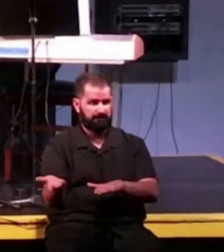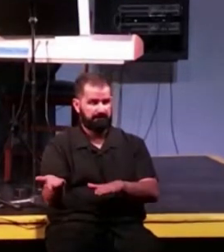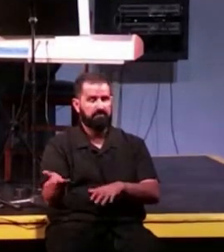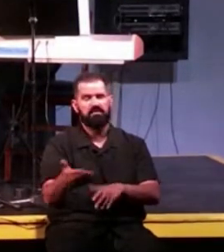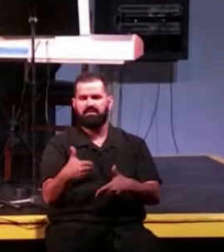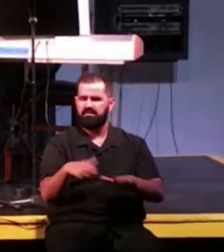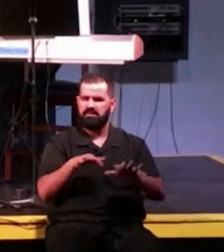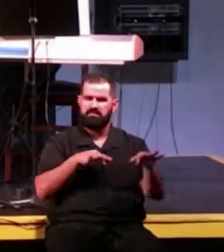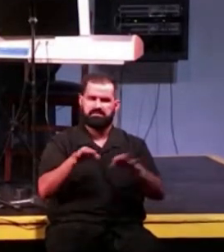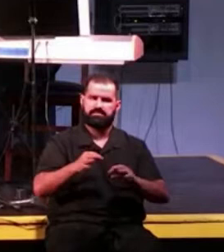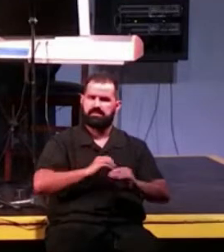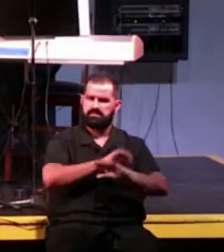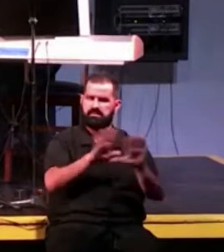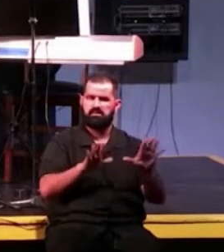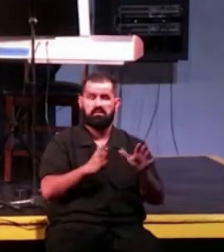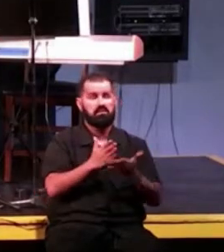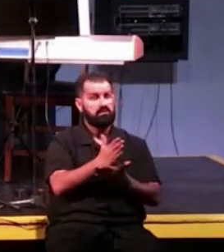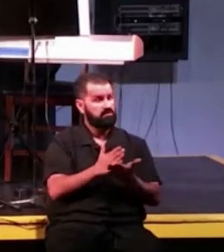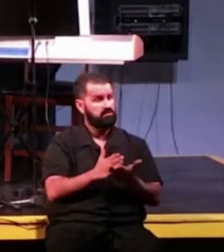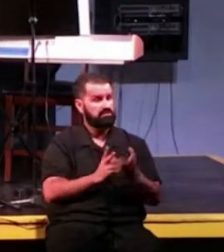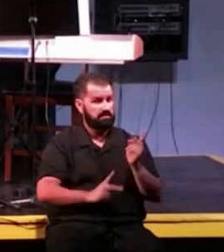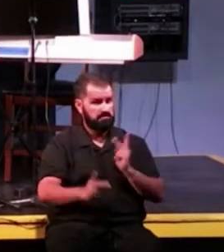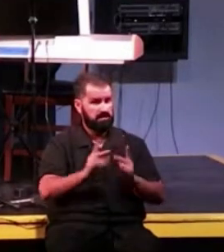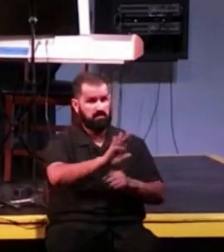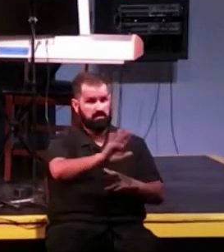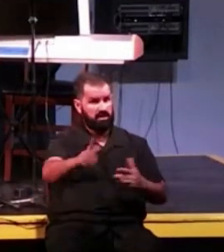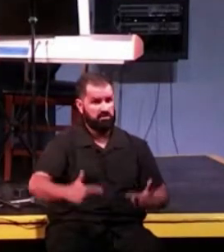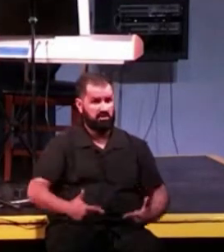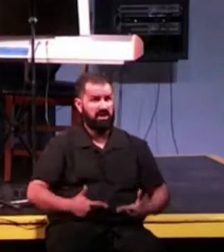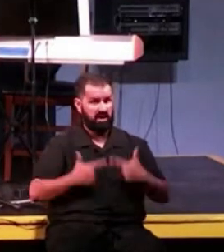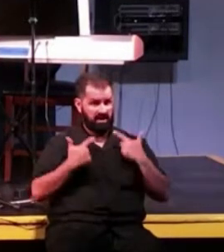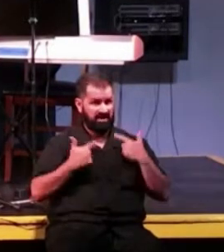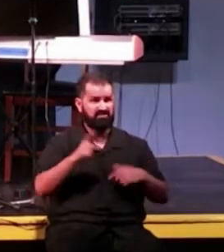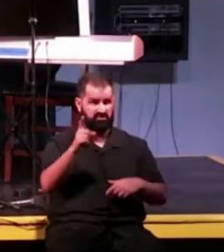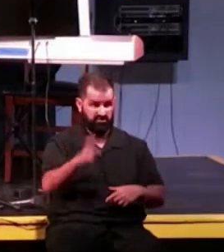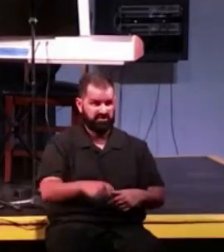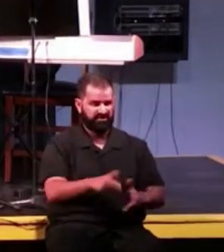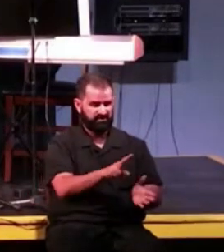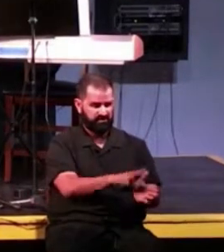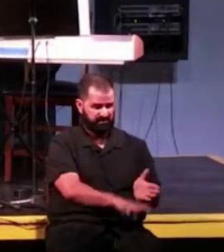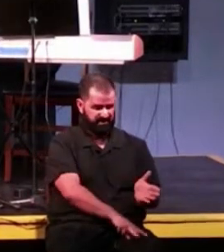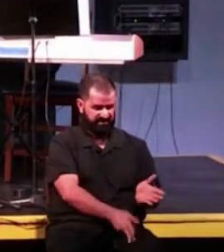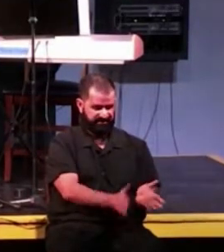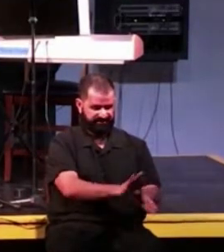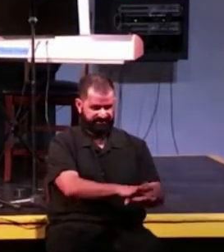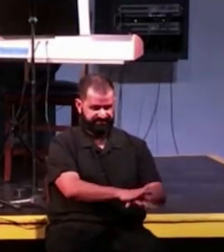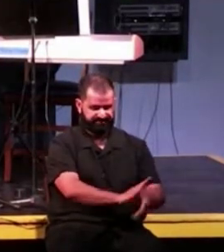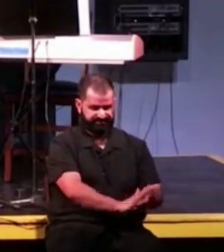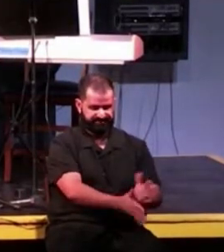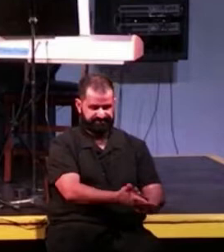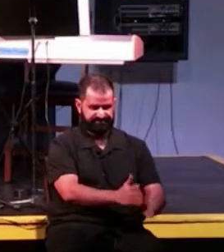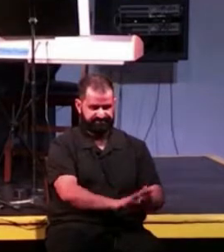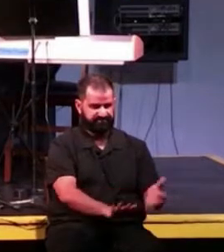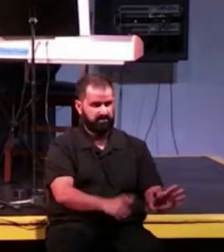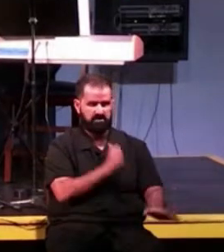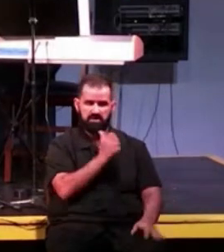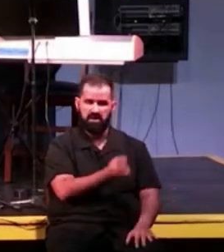Let me make it clear to you, there are people in your life that you need to bury. They're not coming